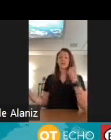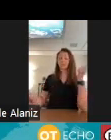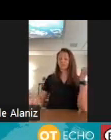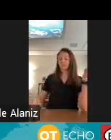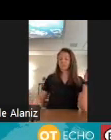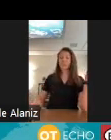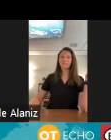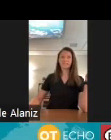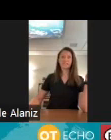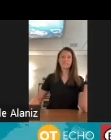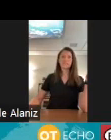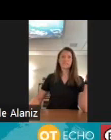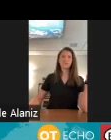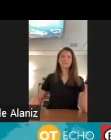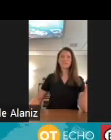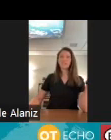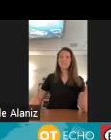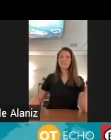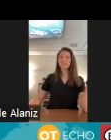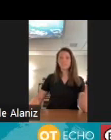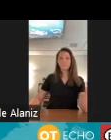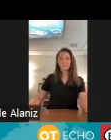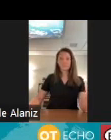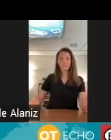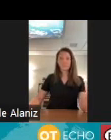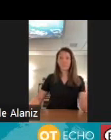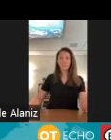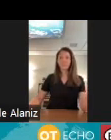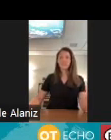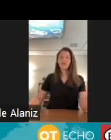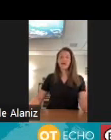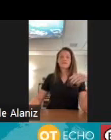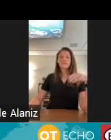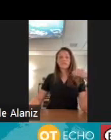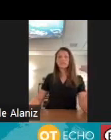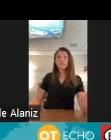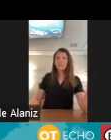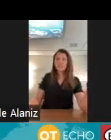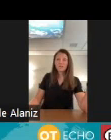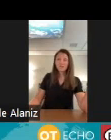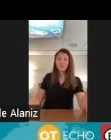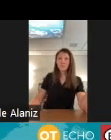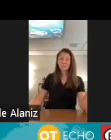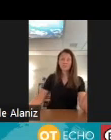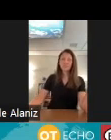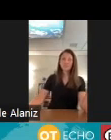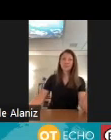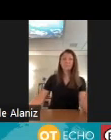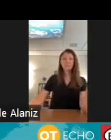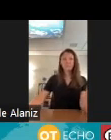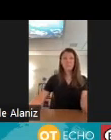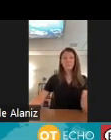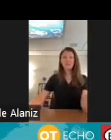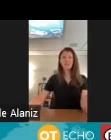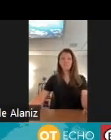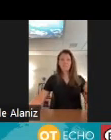with their executive function. We'll start by talking about the direct measures. I've tried to source a few measures that are